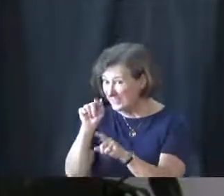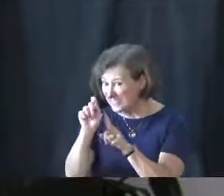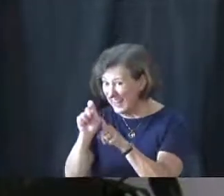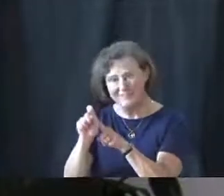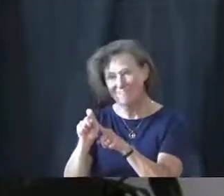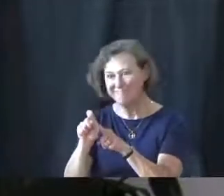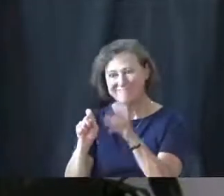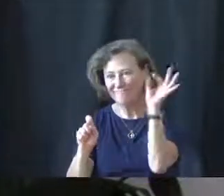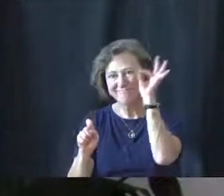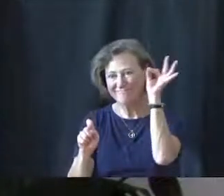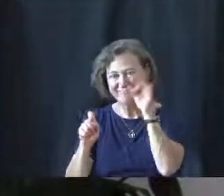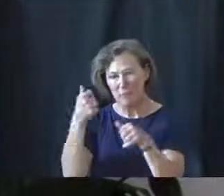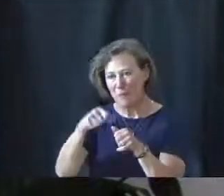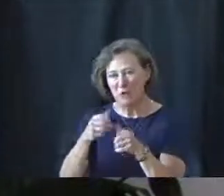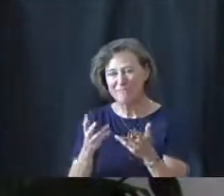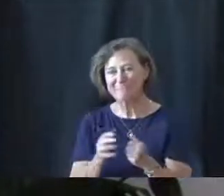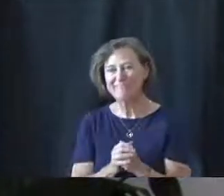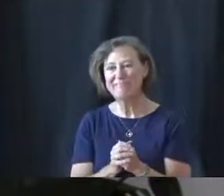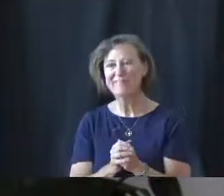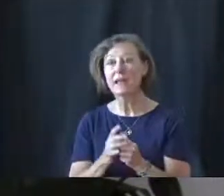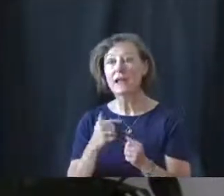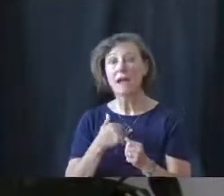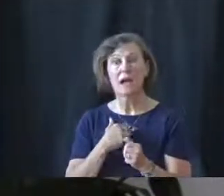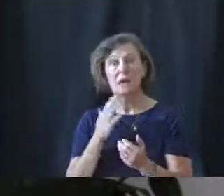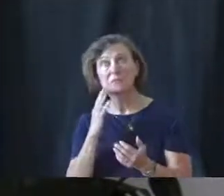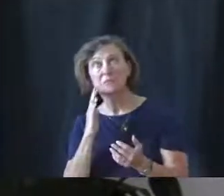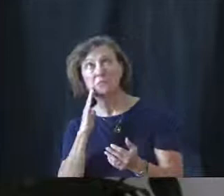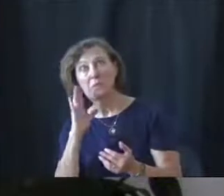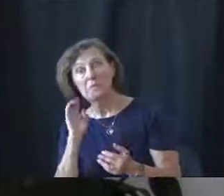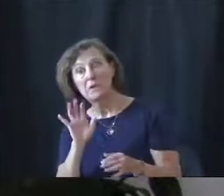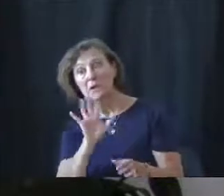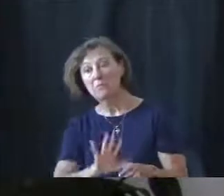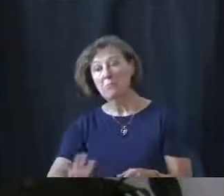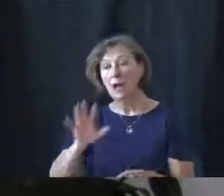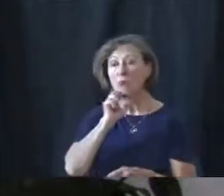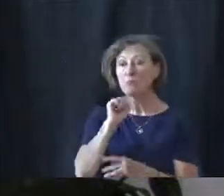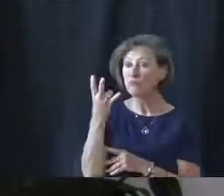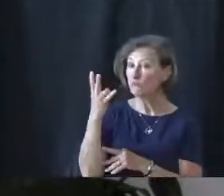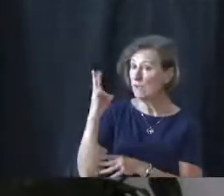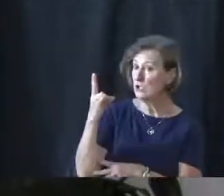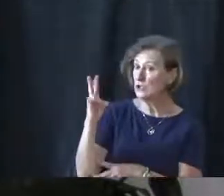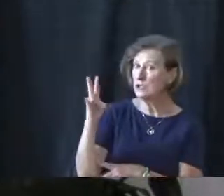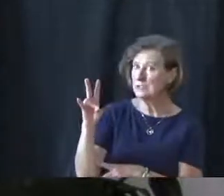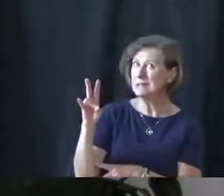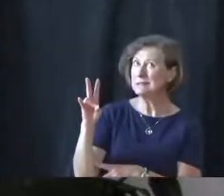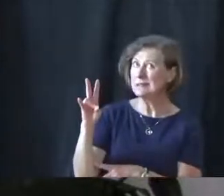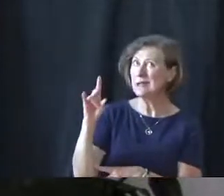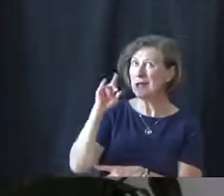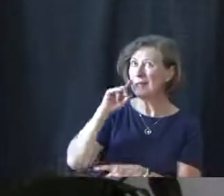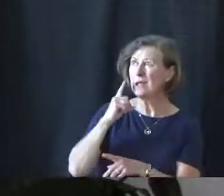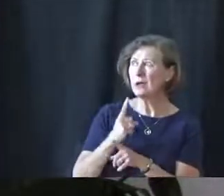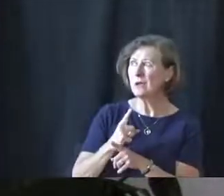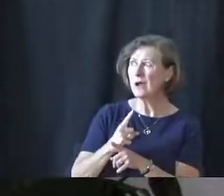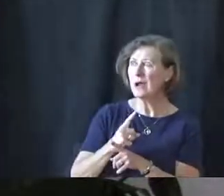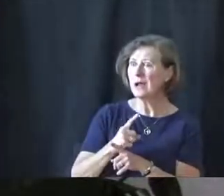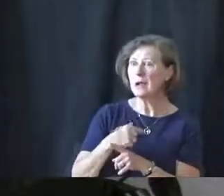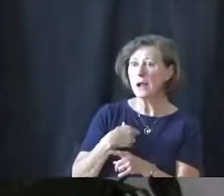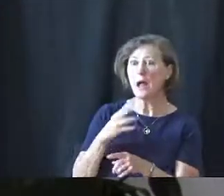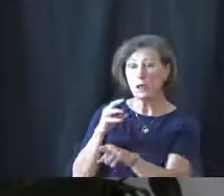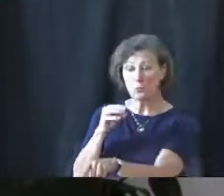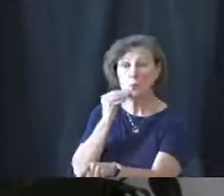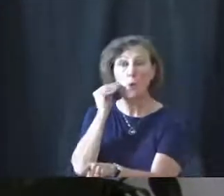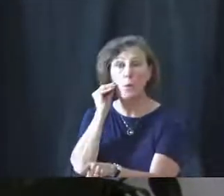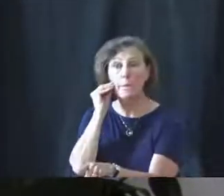now. I would have been about 17, I think that's right, and I was home.